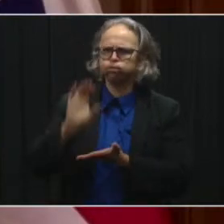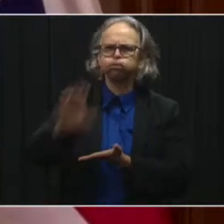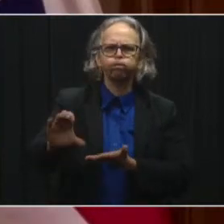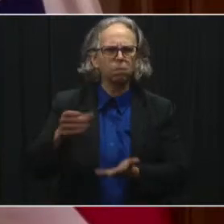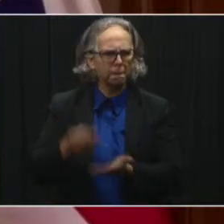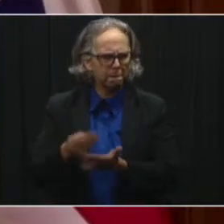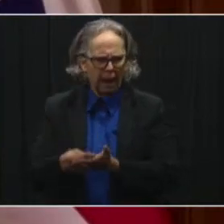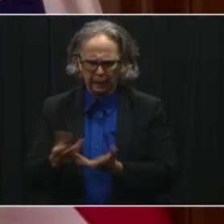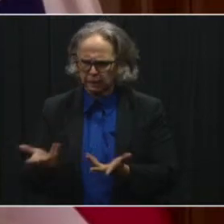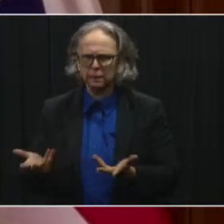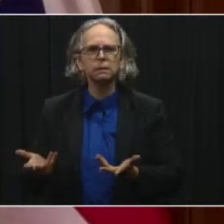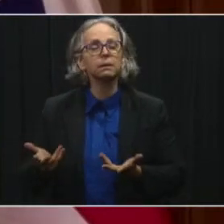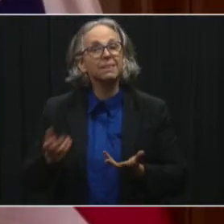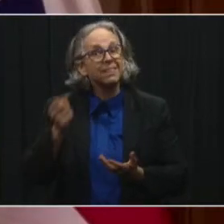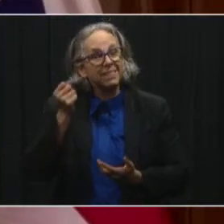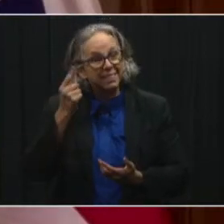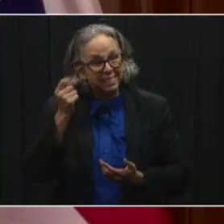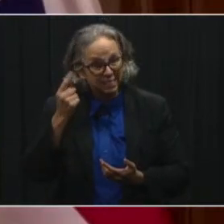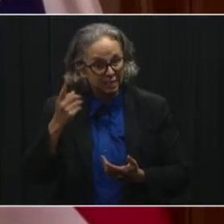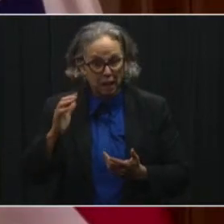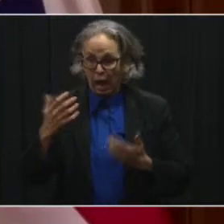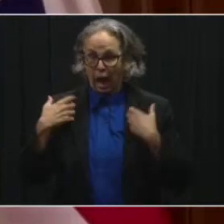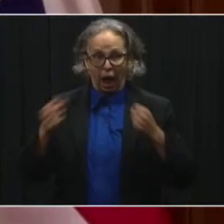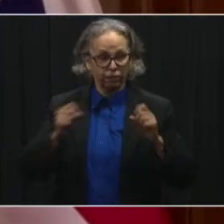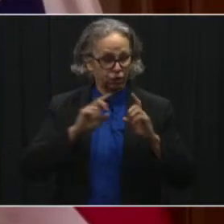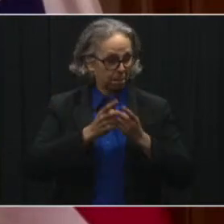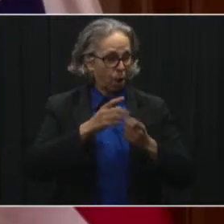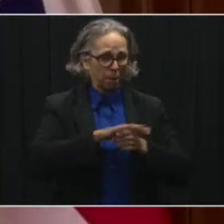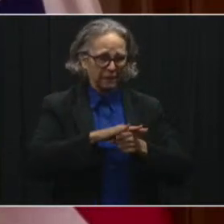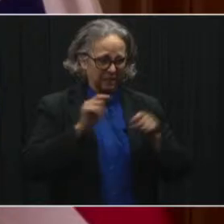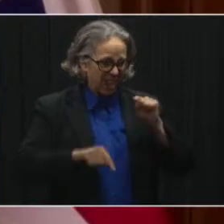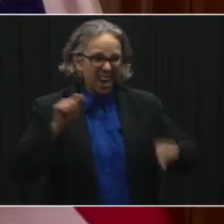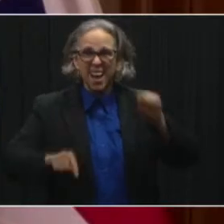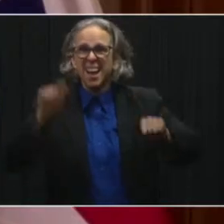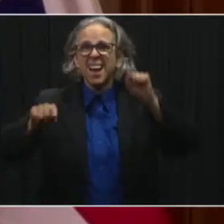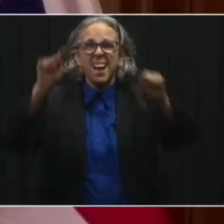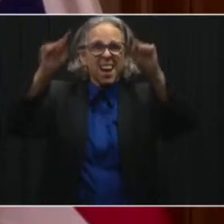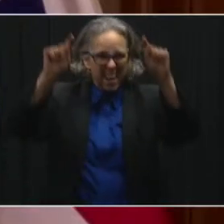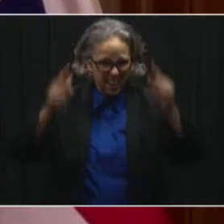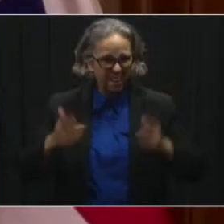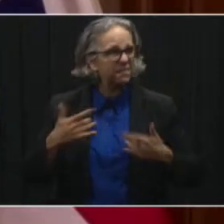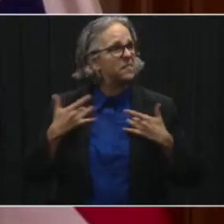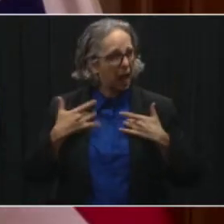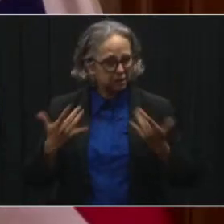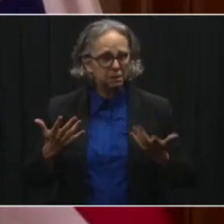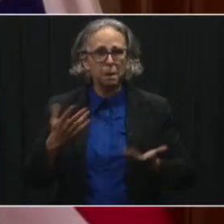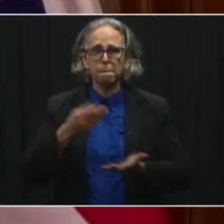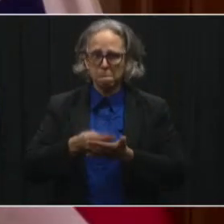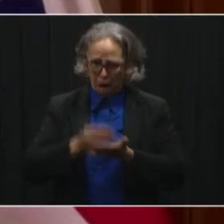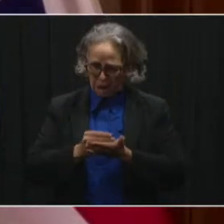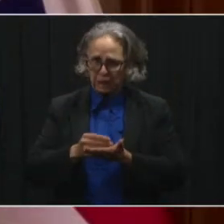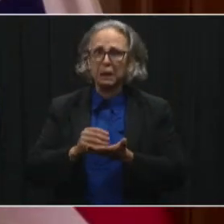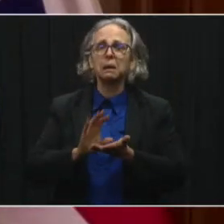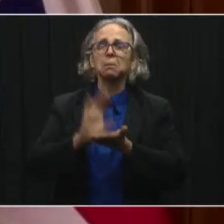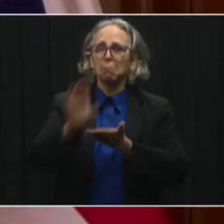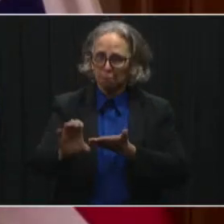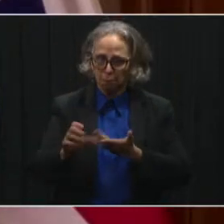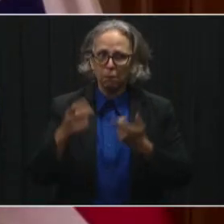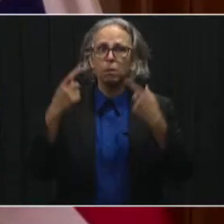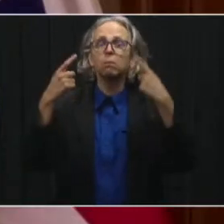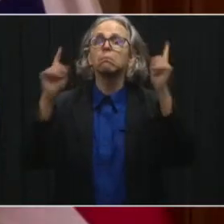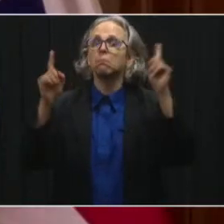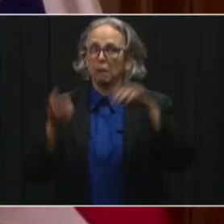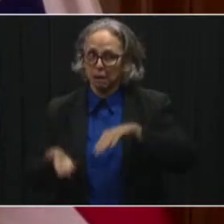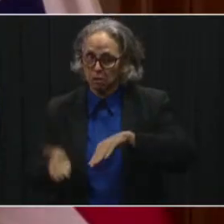back, a number of them, that they think that has made a difference, that has increased the number of people who have been vaccinated with